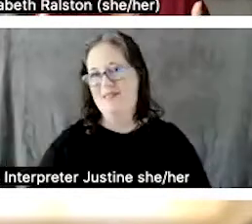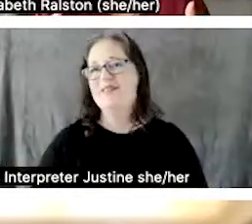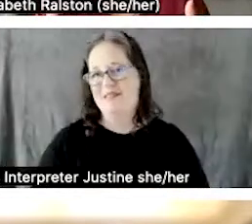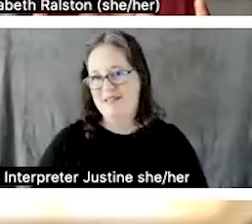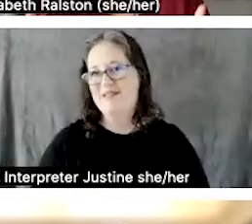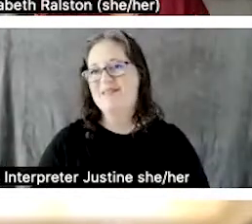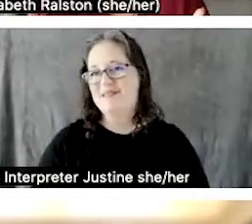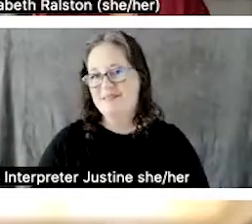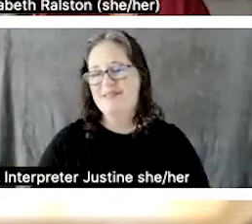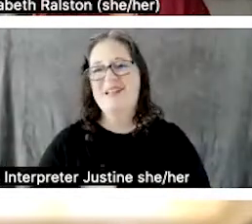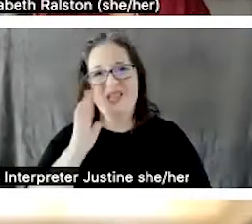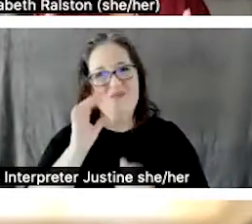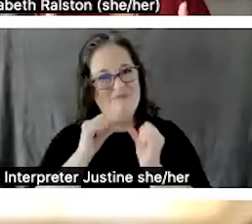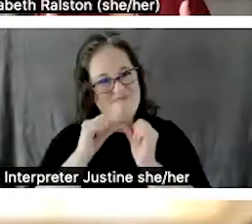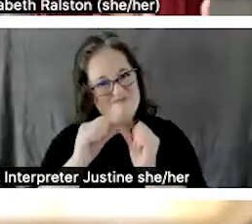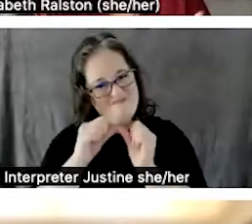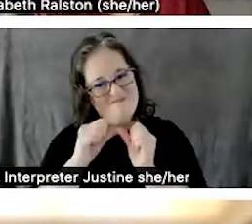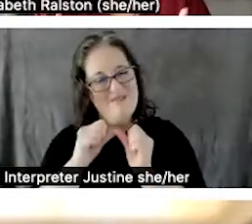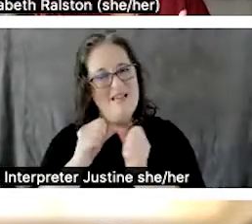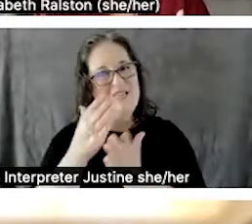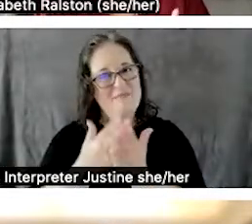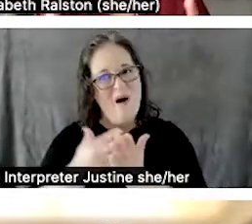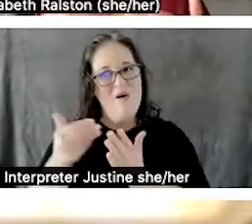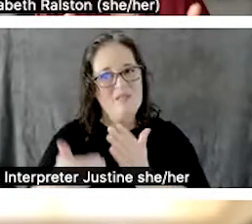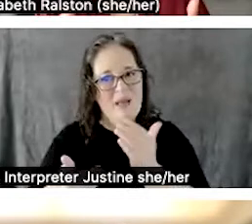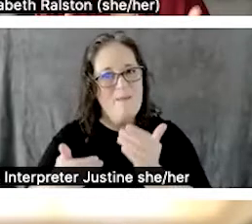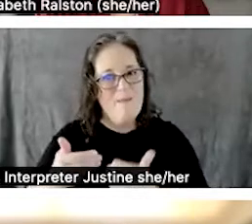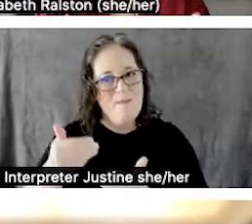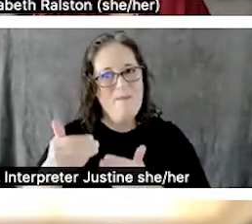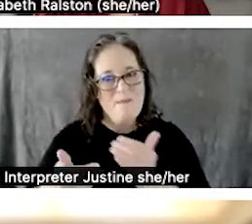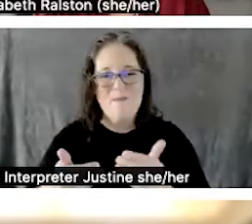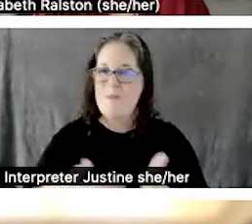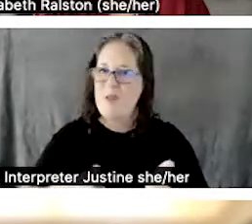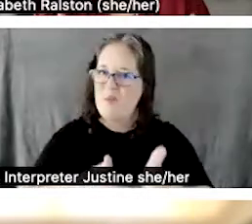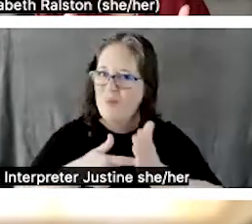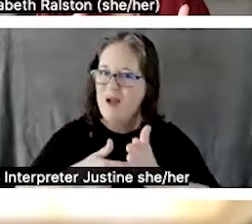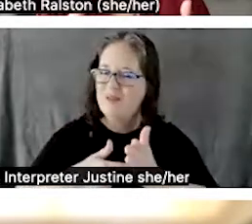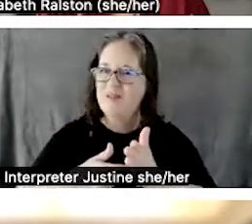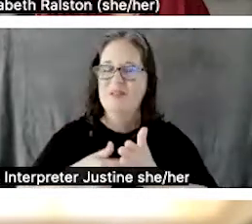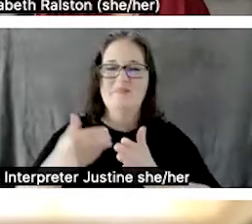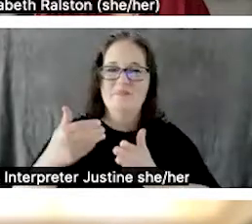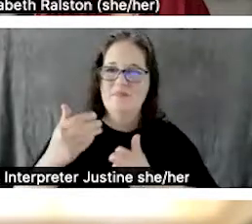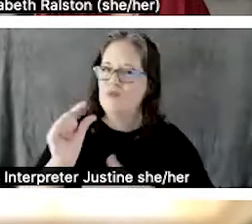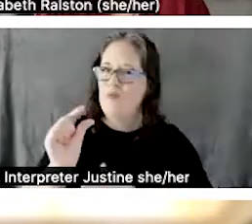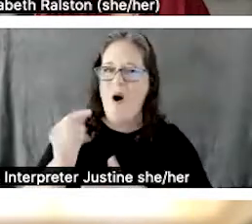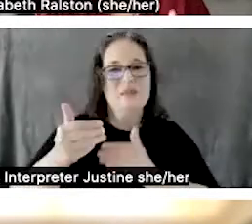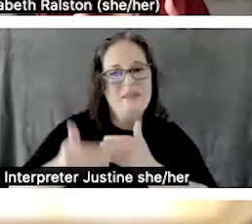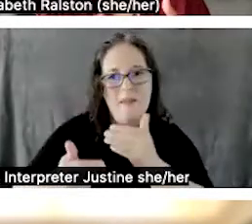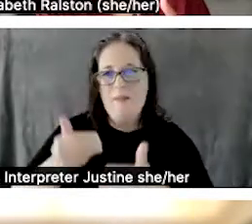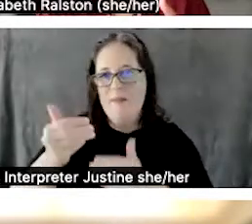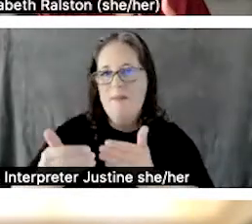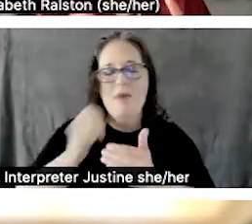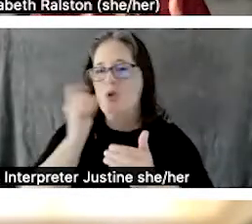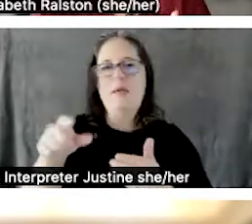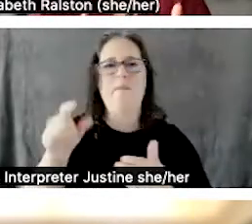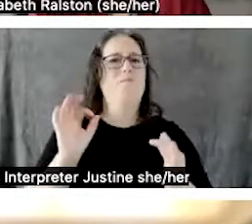you making small steps, because that's all it takes is small steps forward. You don't need to be perfect. You just need